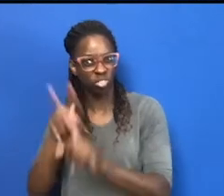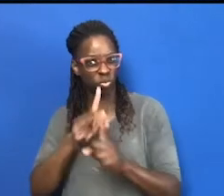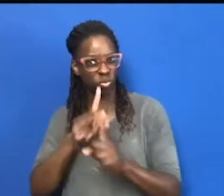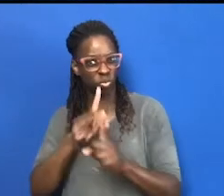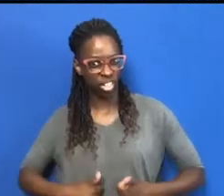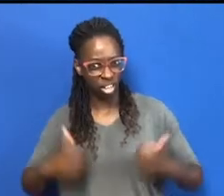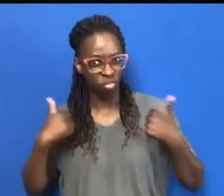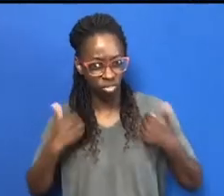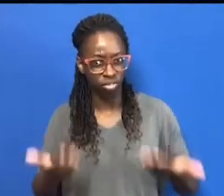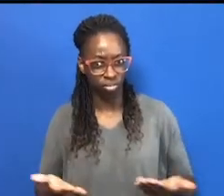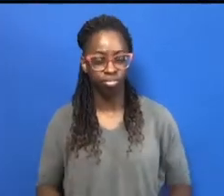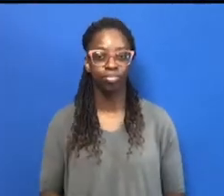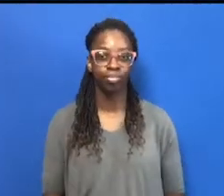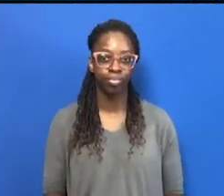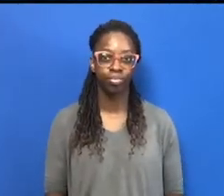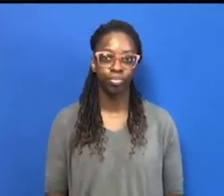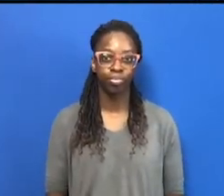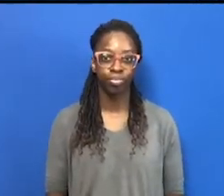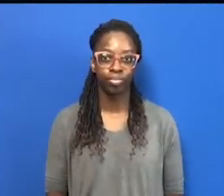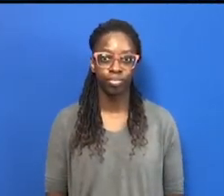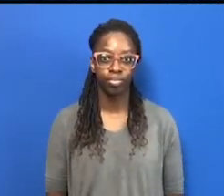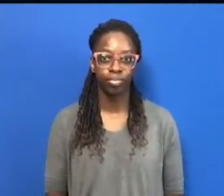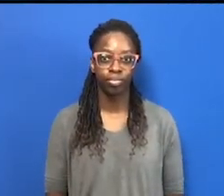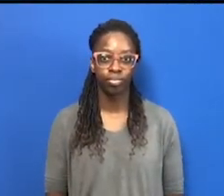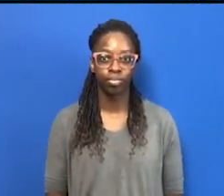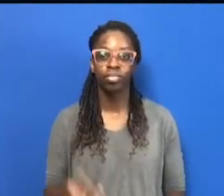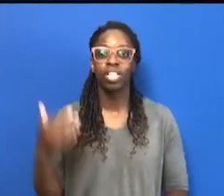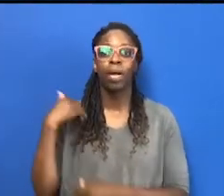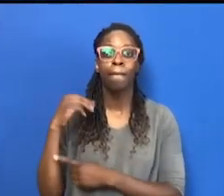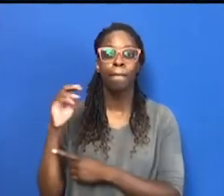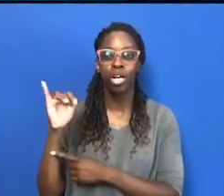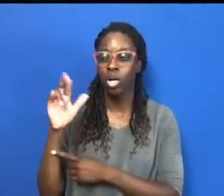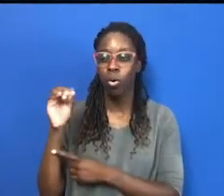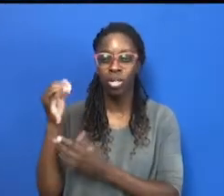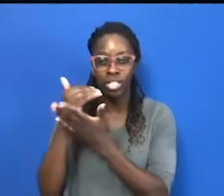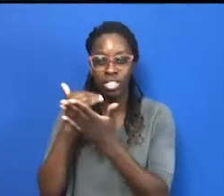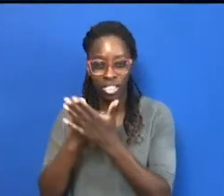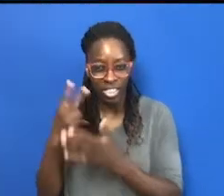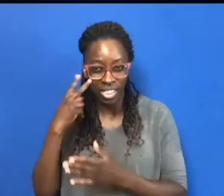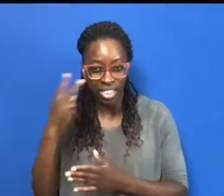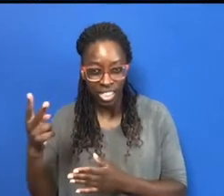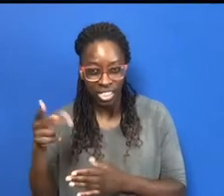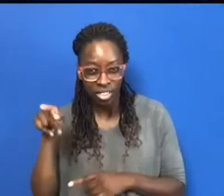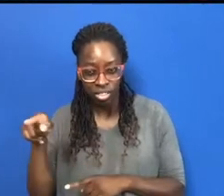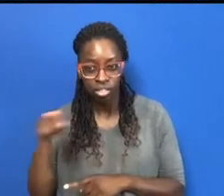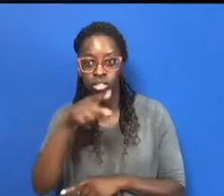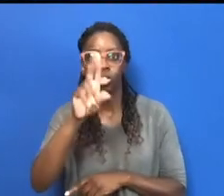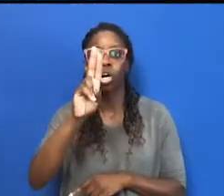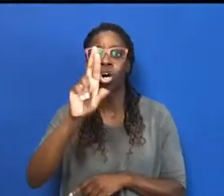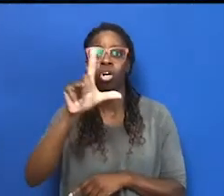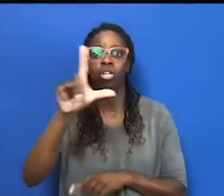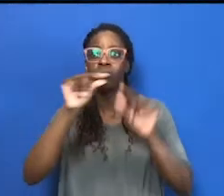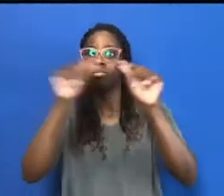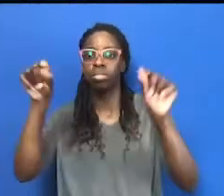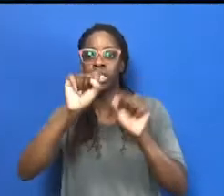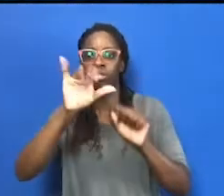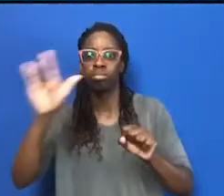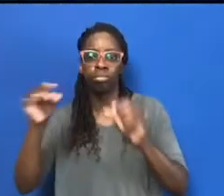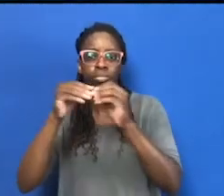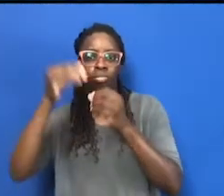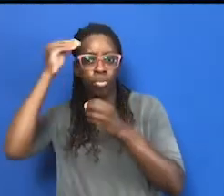micro lesson. There's the URL for it that gives you an animated view of a little more